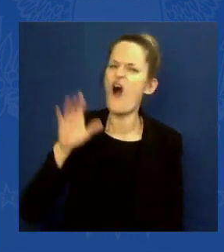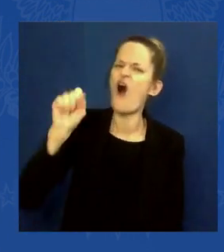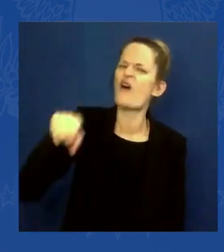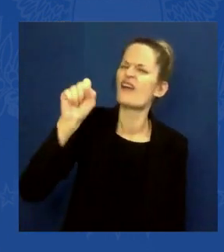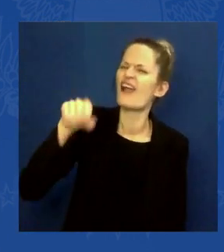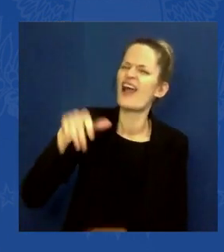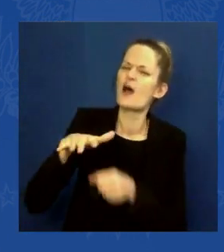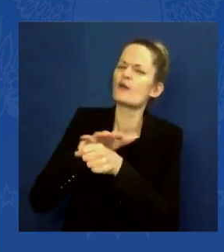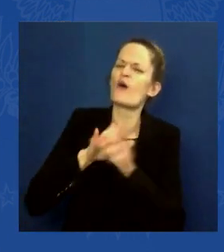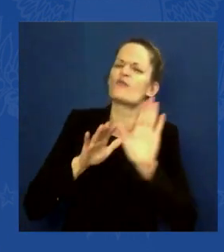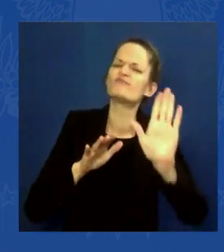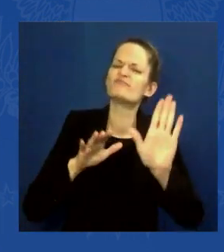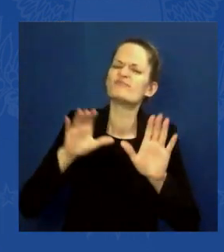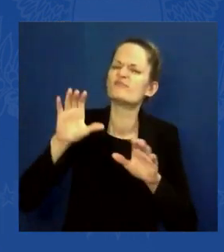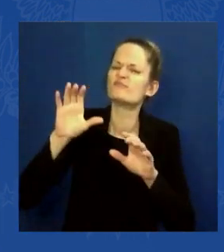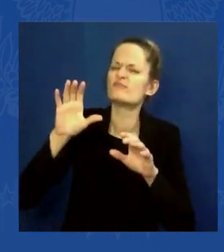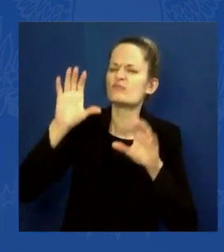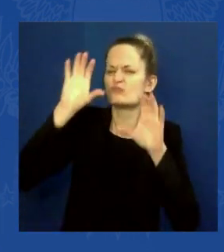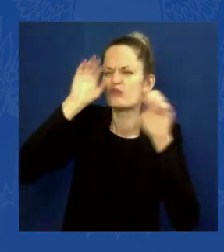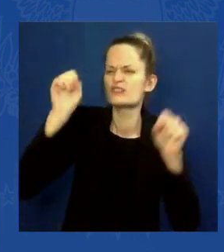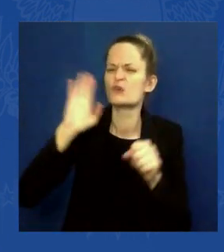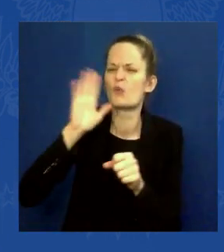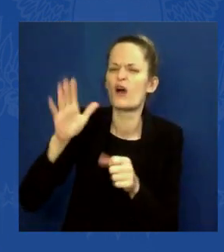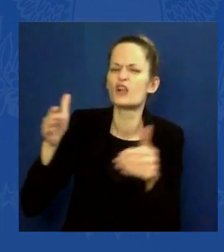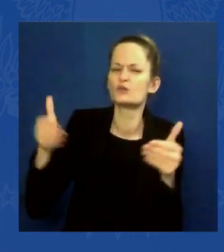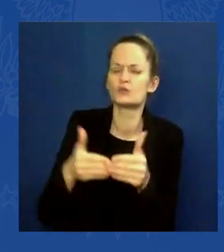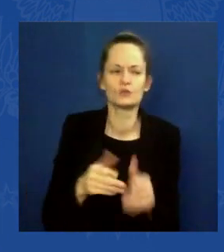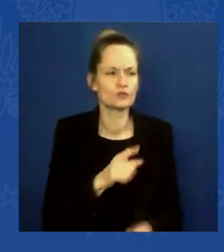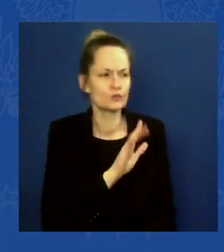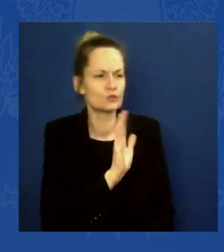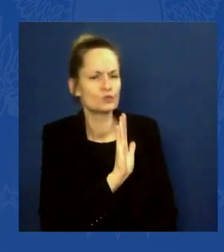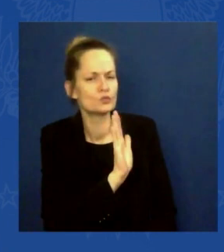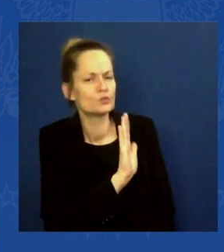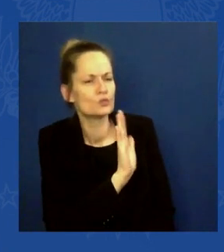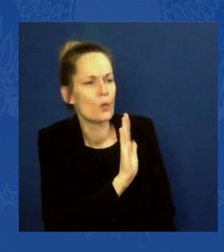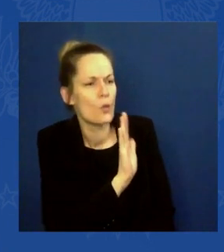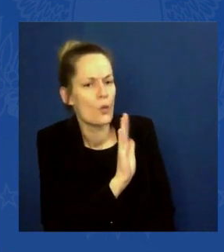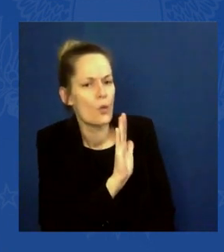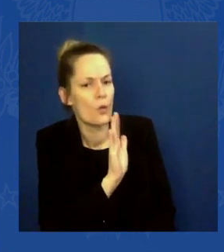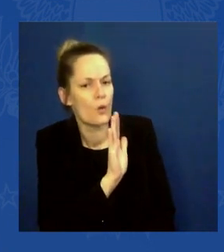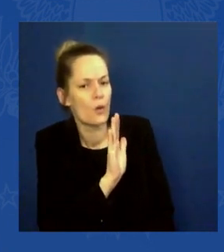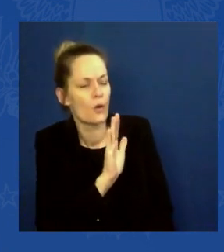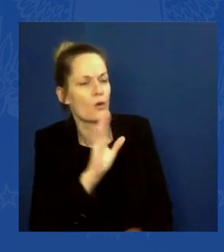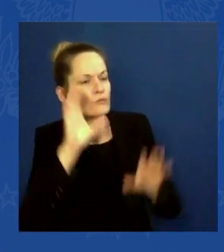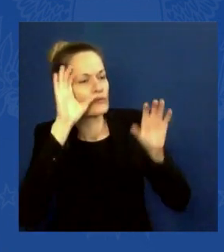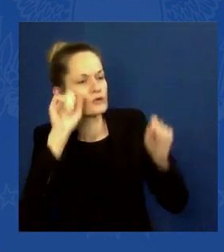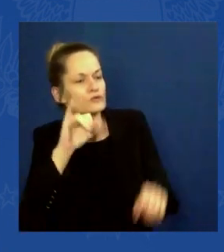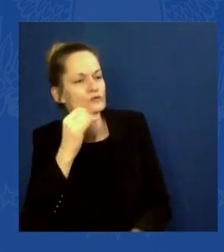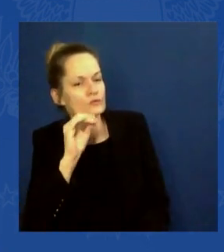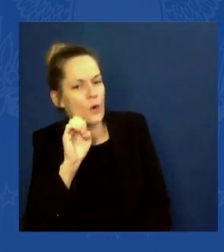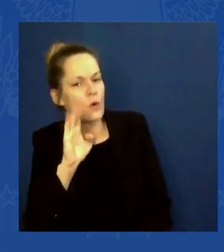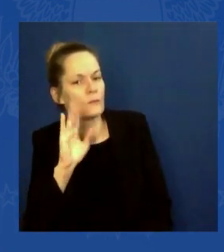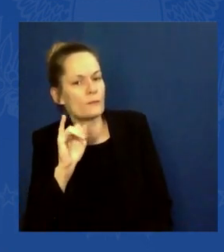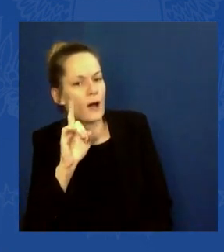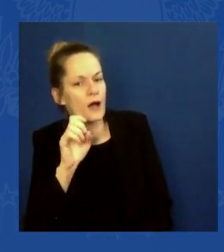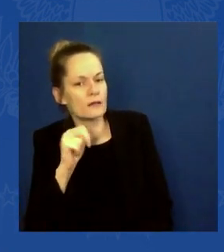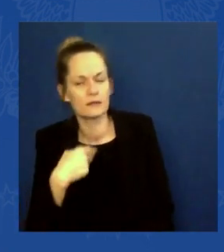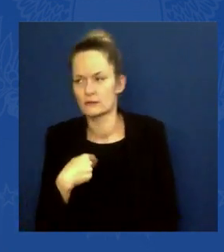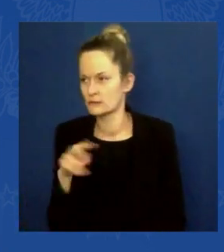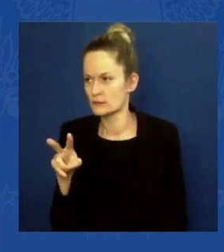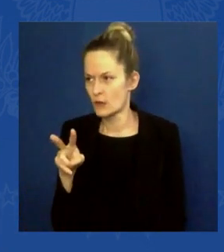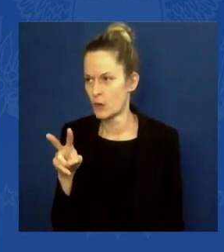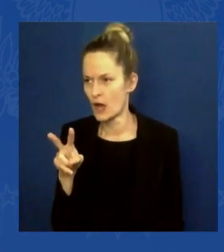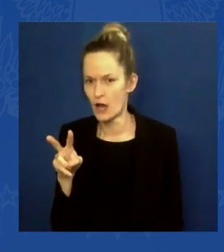no, Joe Biden, president of the United States. And I was like, whoa, like, for real? Me? Yeah, I'm down. I'm